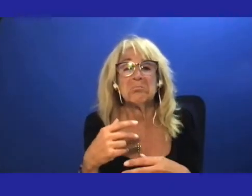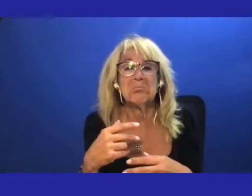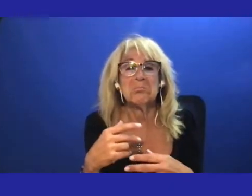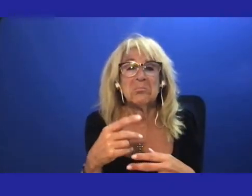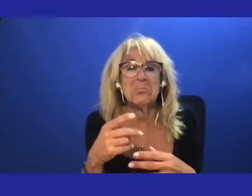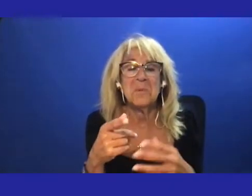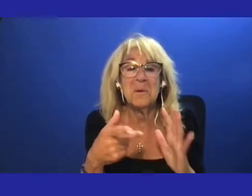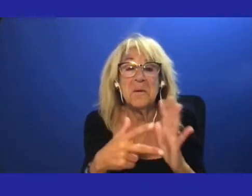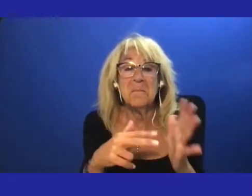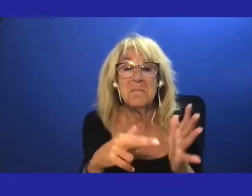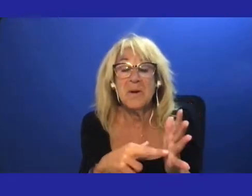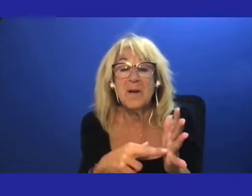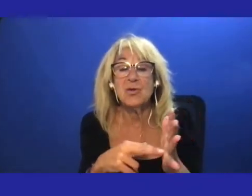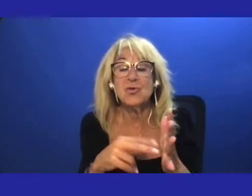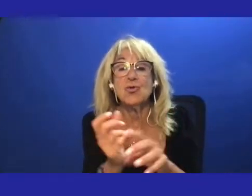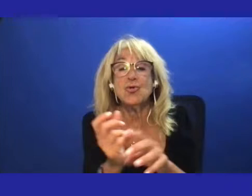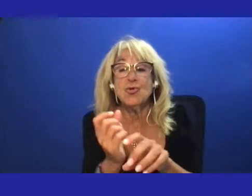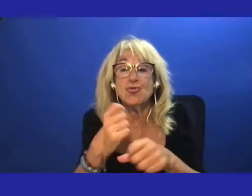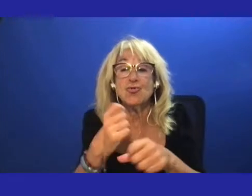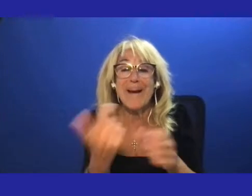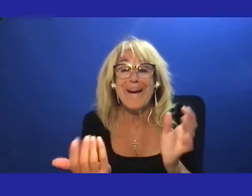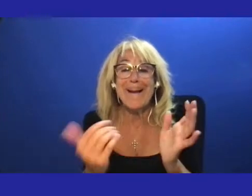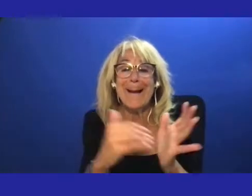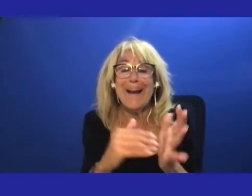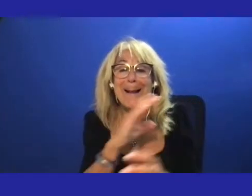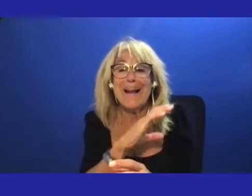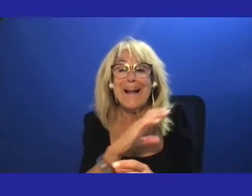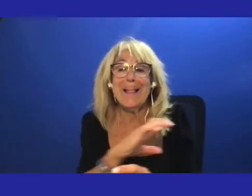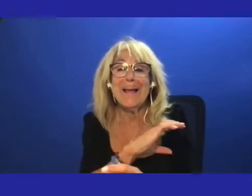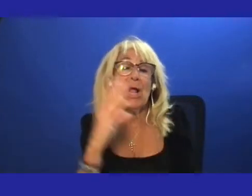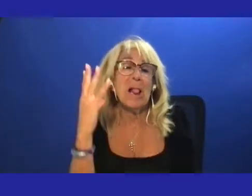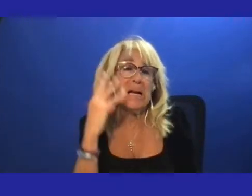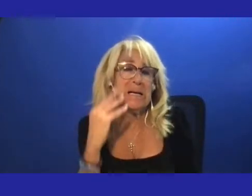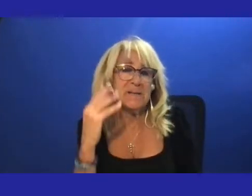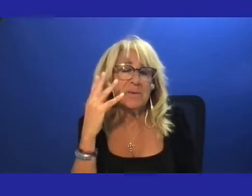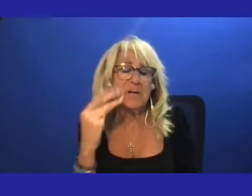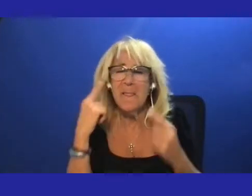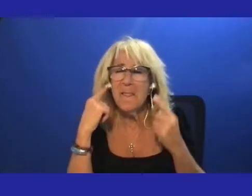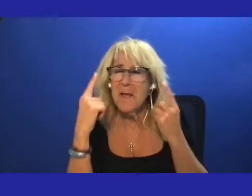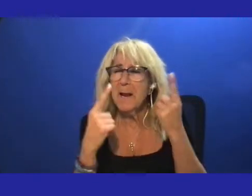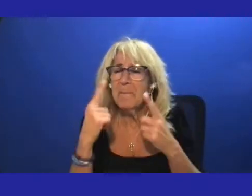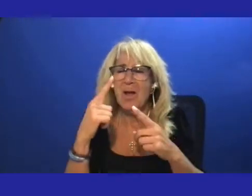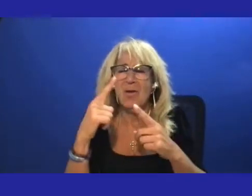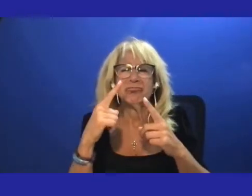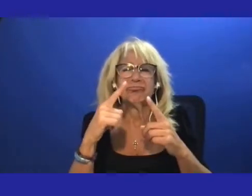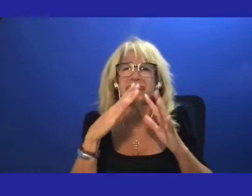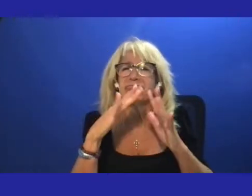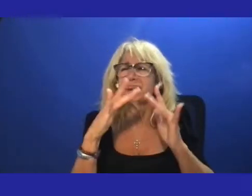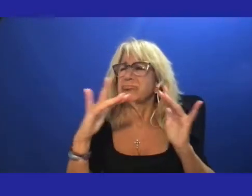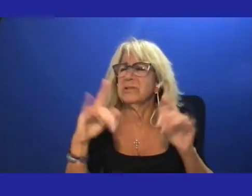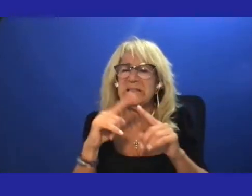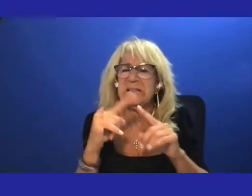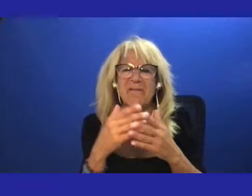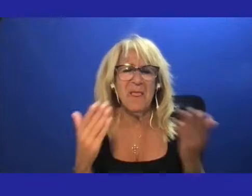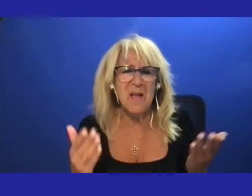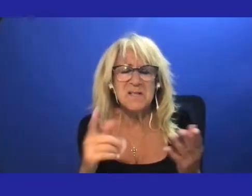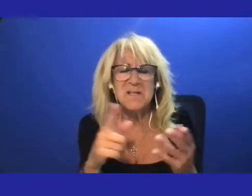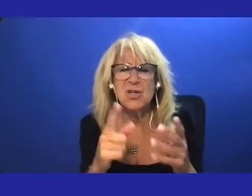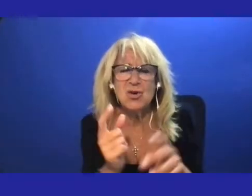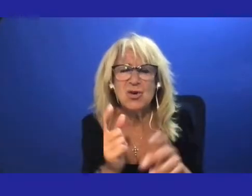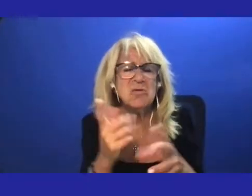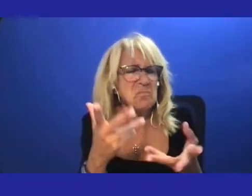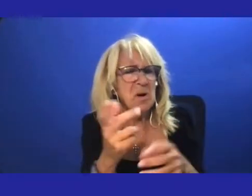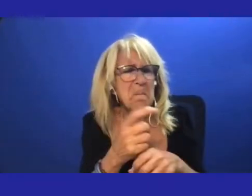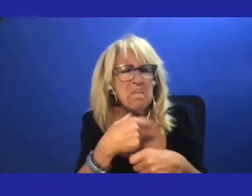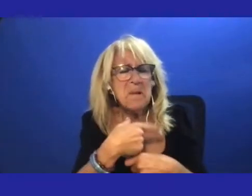looking to recreate clinical experiences, to think about a variety of different things. And what it does is it creates an experience that we get